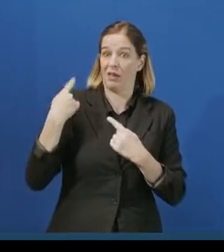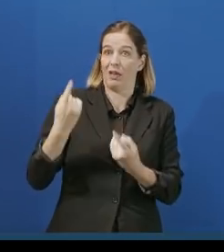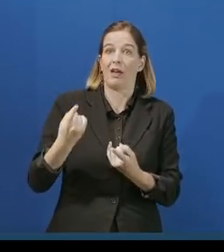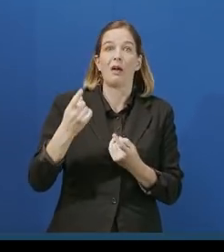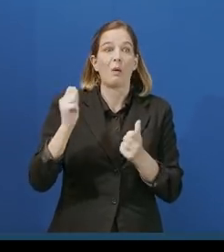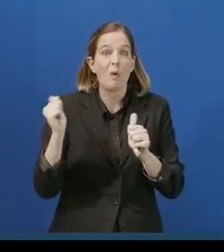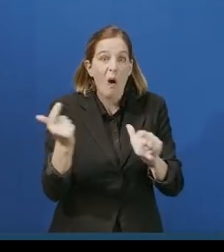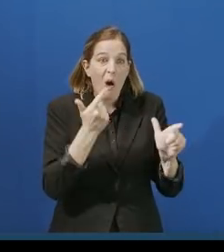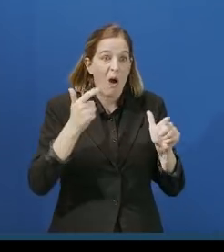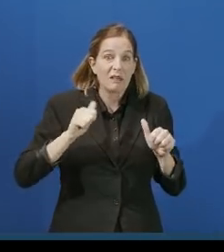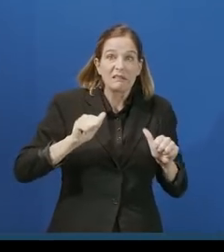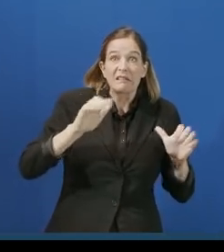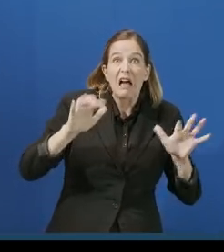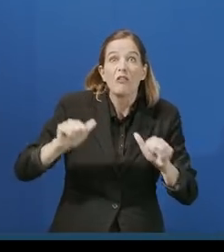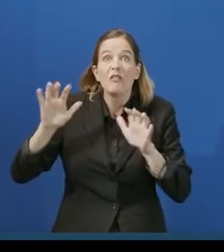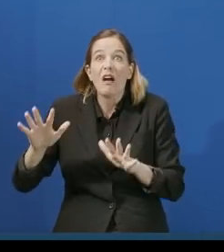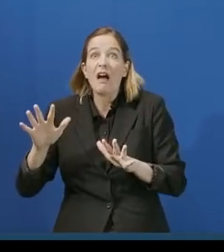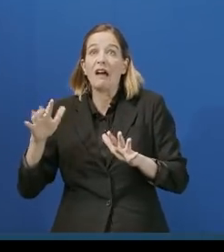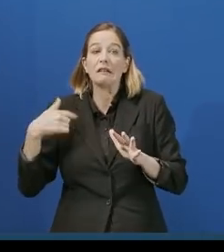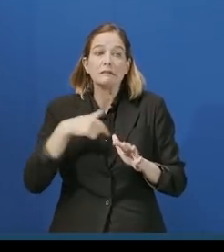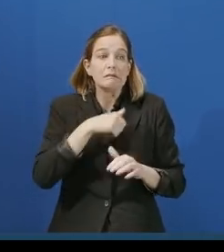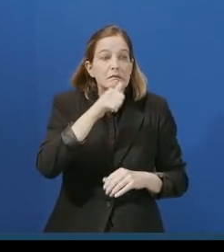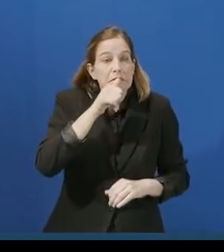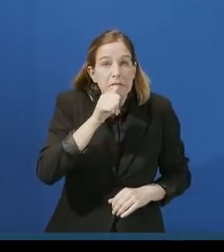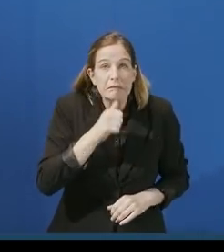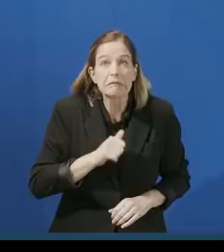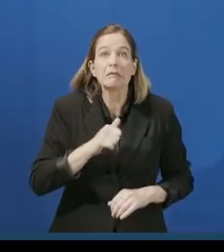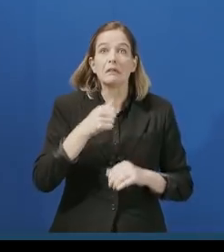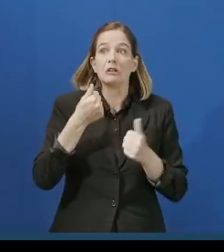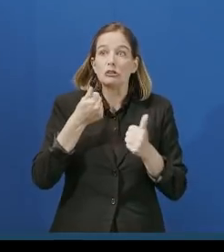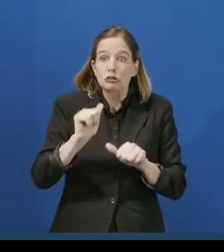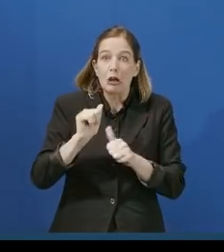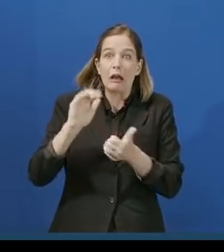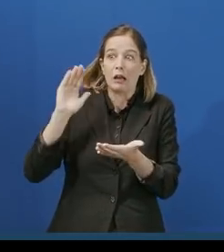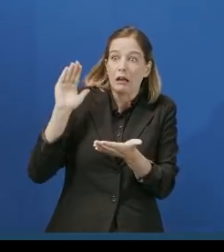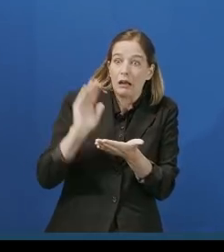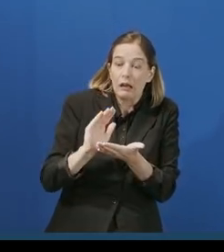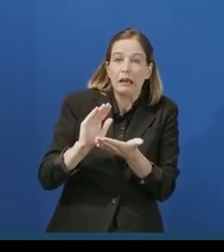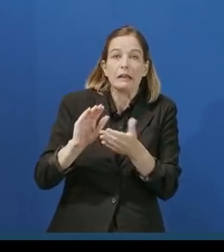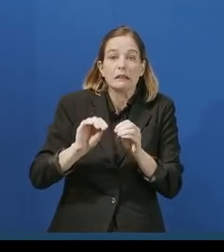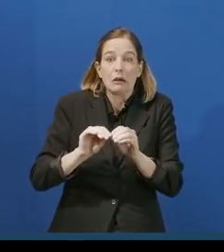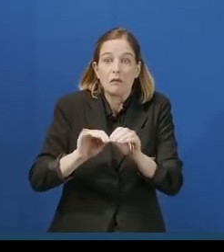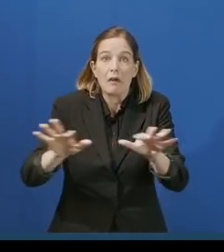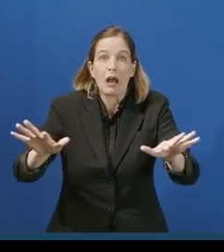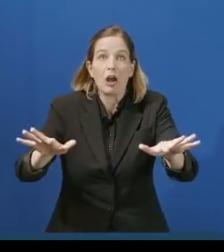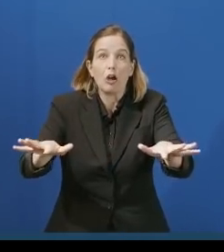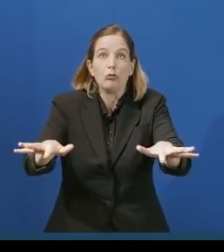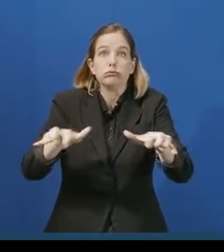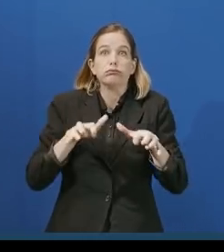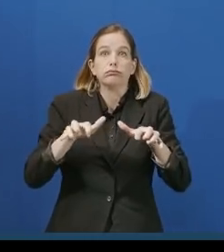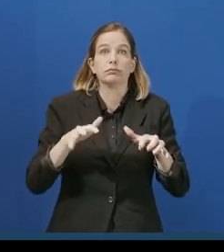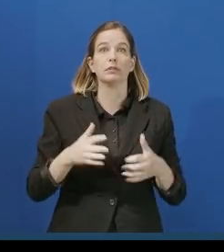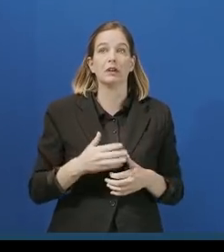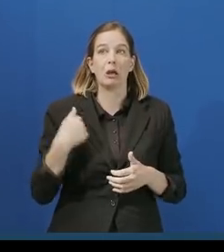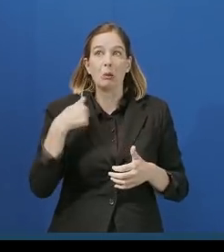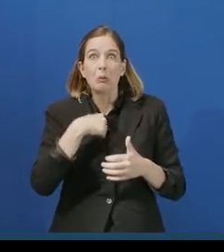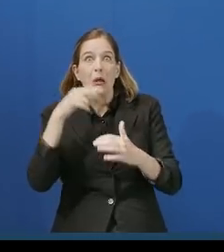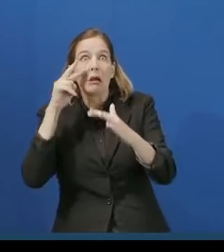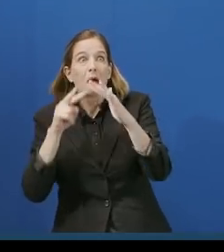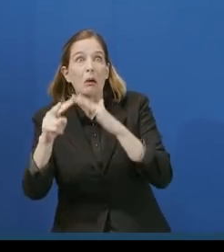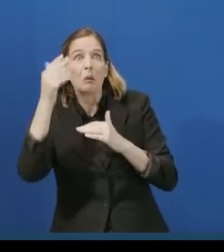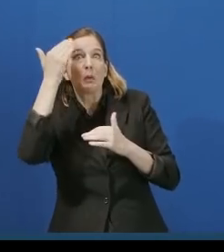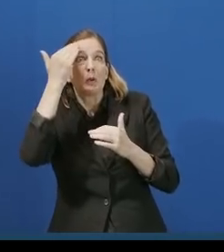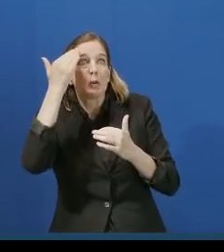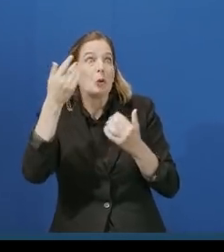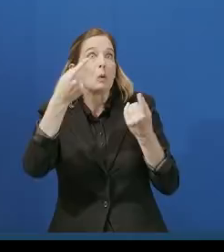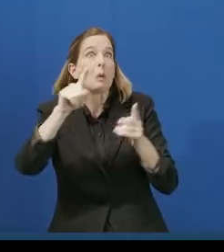the spread of this virus and of all that we didn't know 45 days ago. Now we know more,